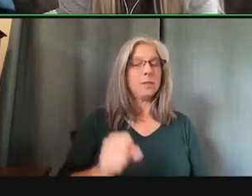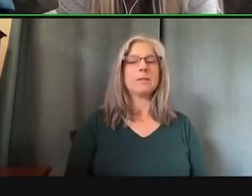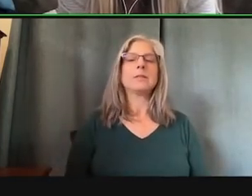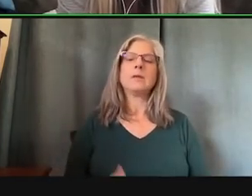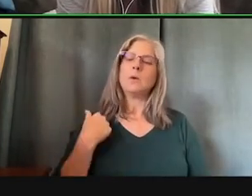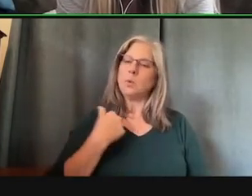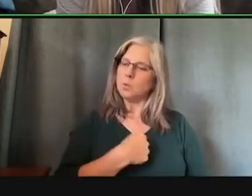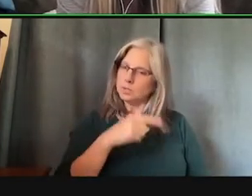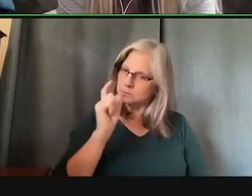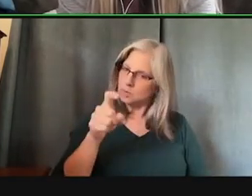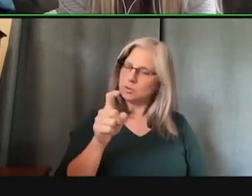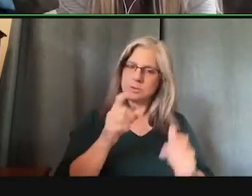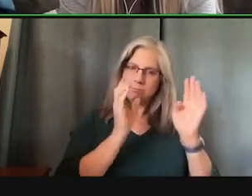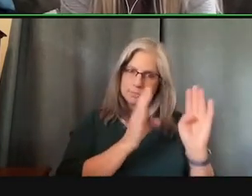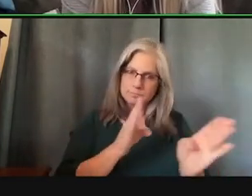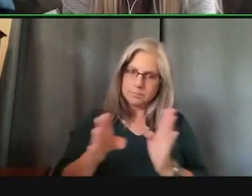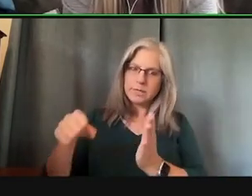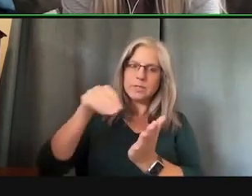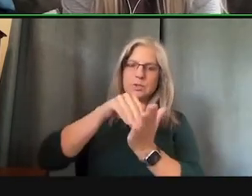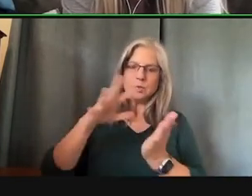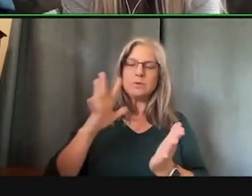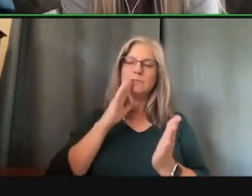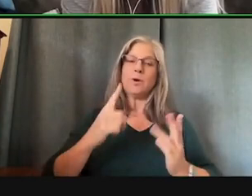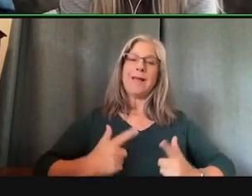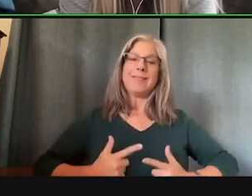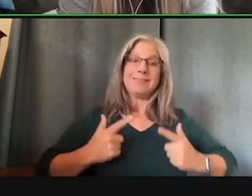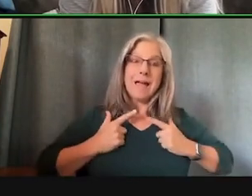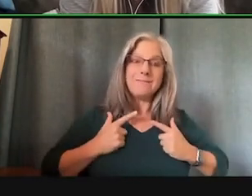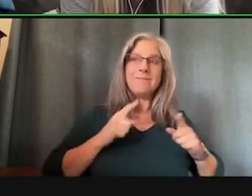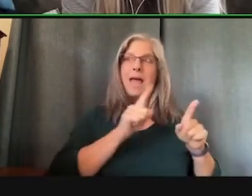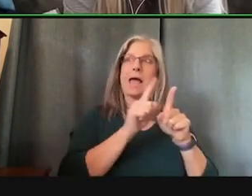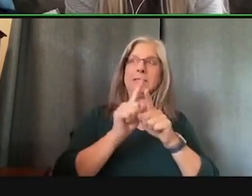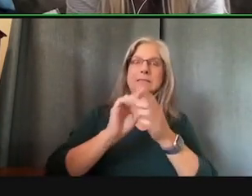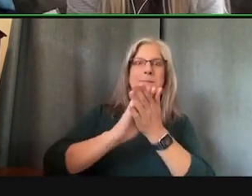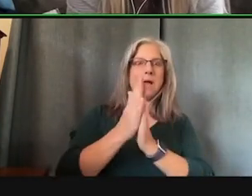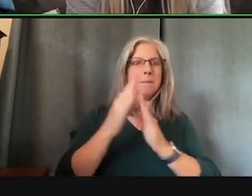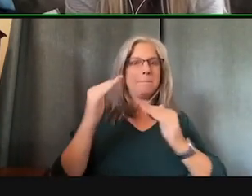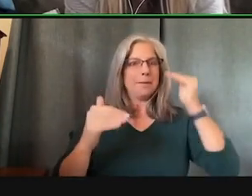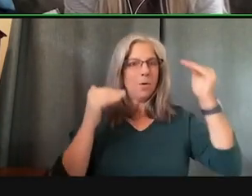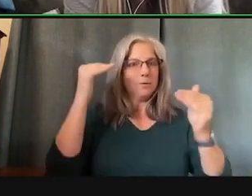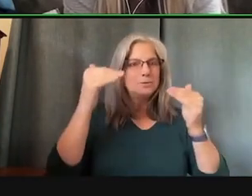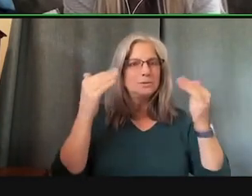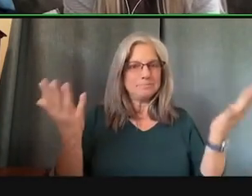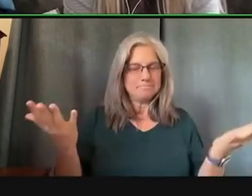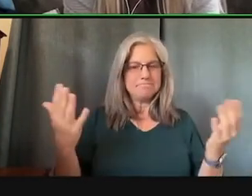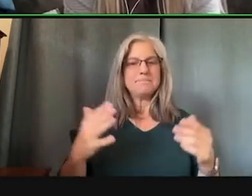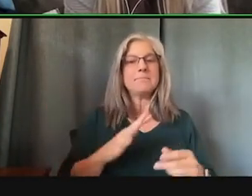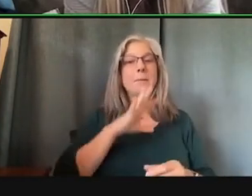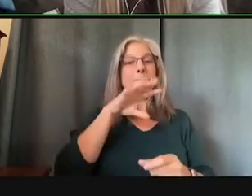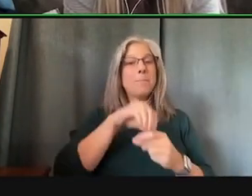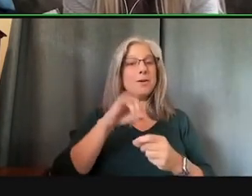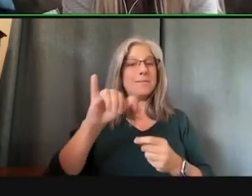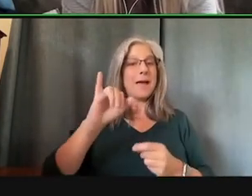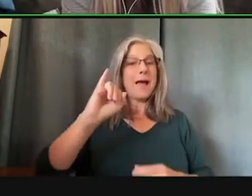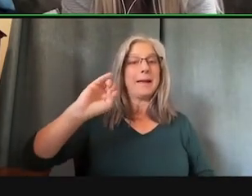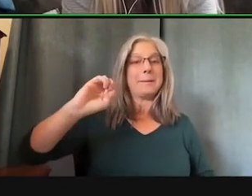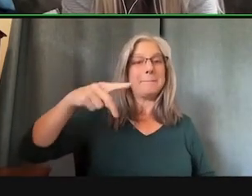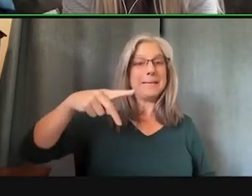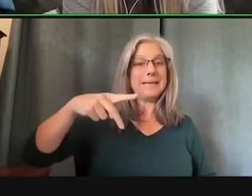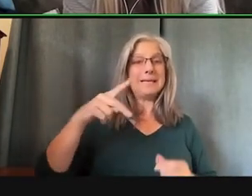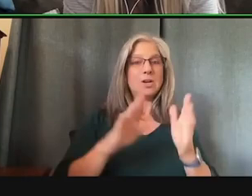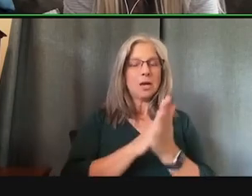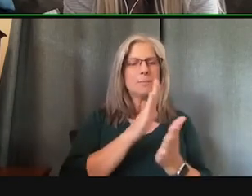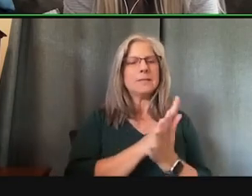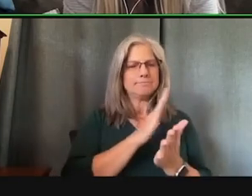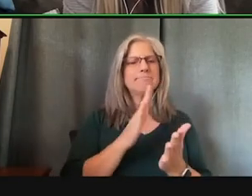to be preparing students for life as adults. So part of that IEP document at that age is to develop